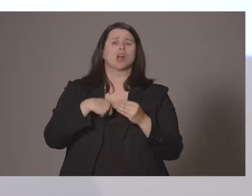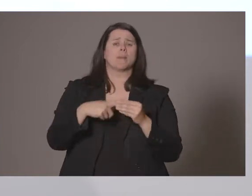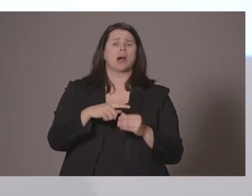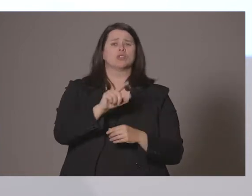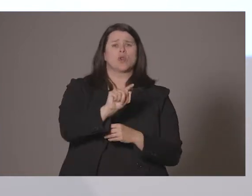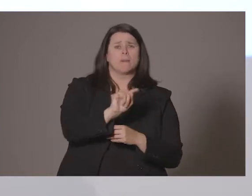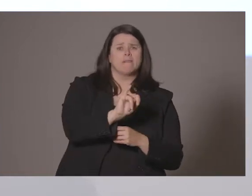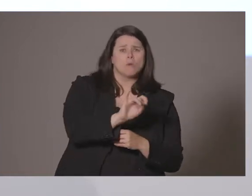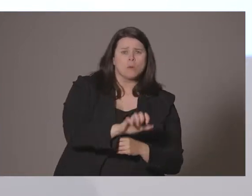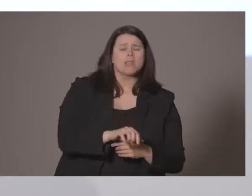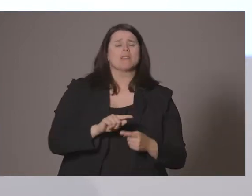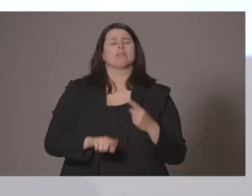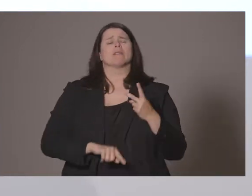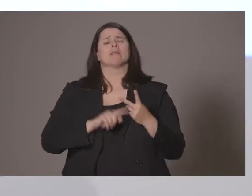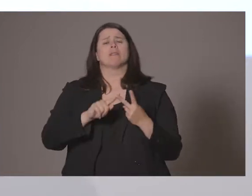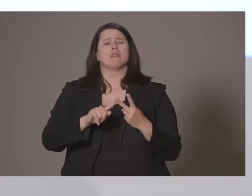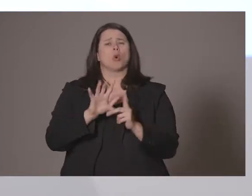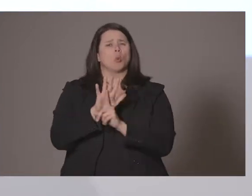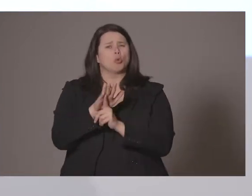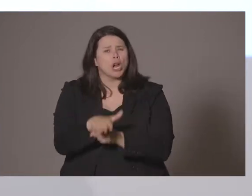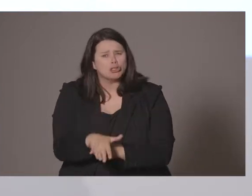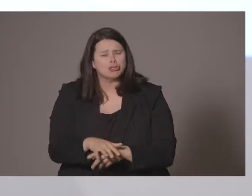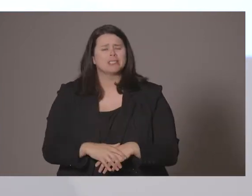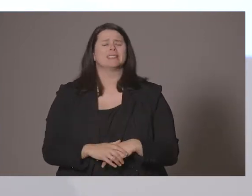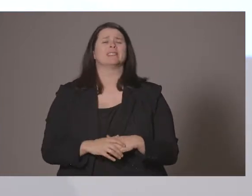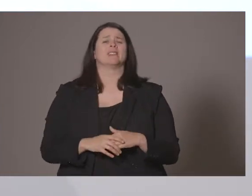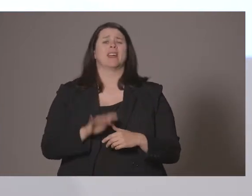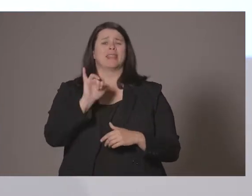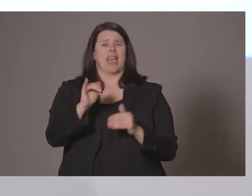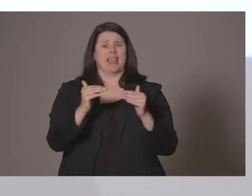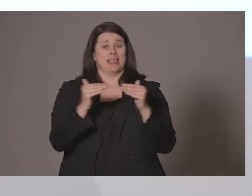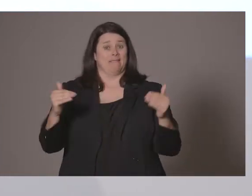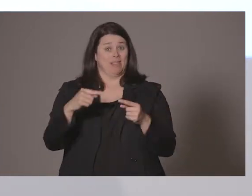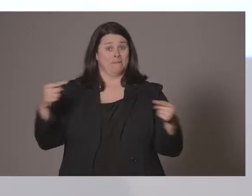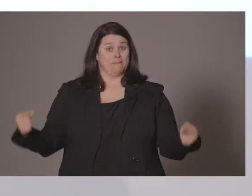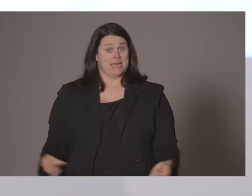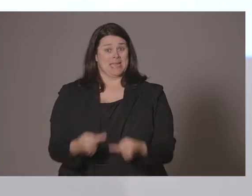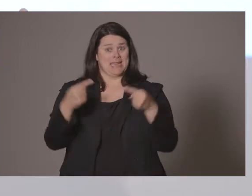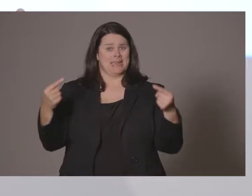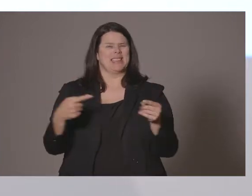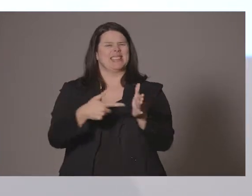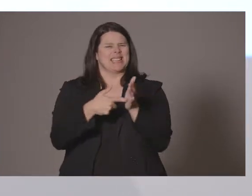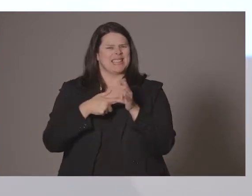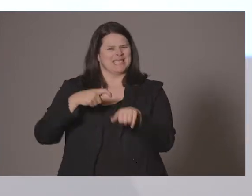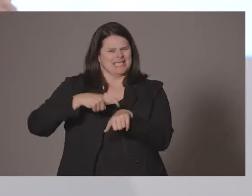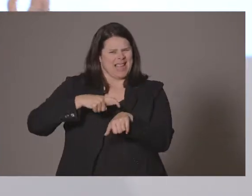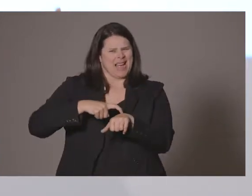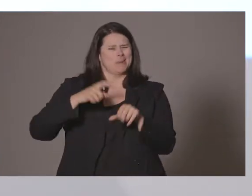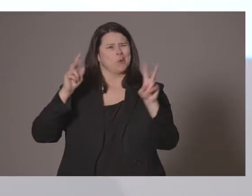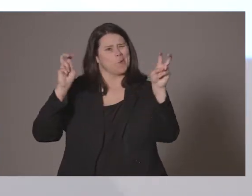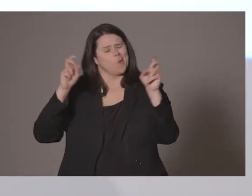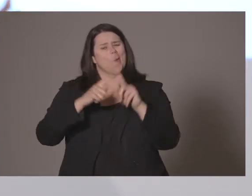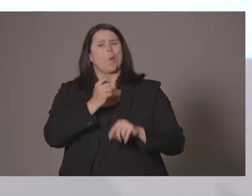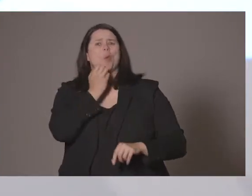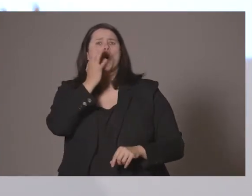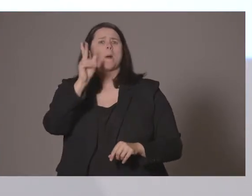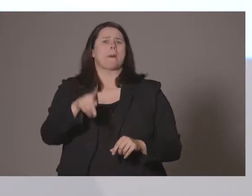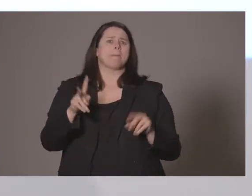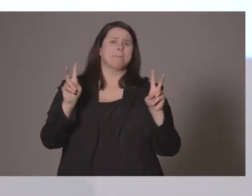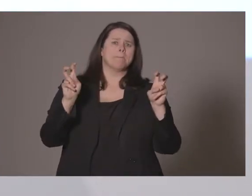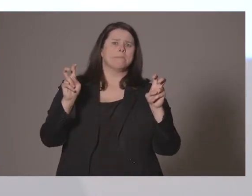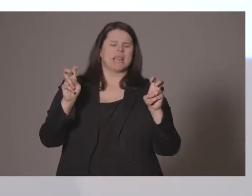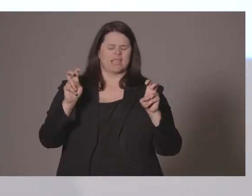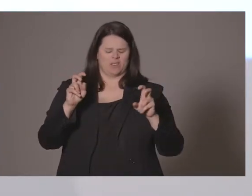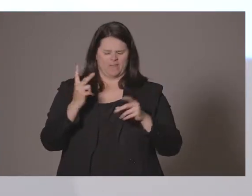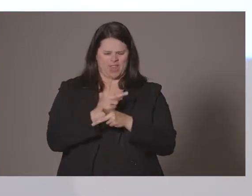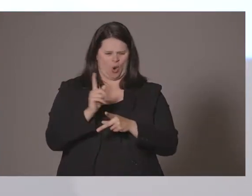when talking about this degree of pain, it takes a little while to warm up and to find self in this